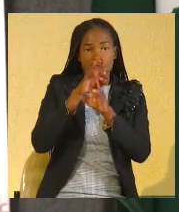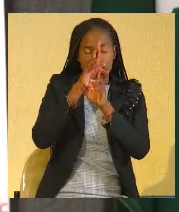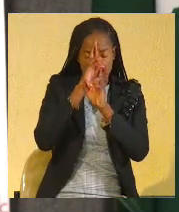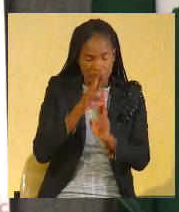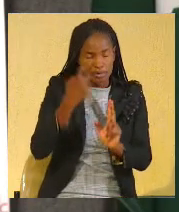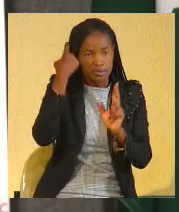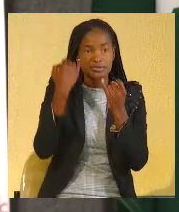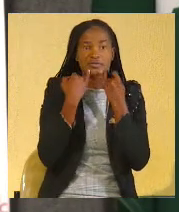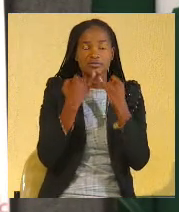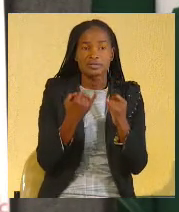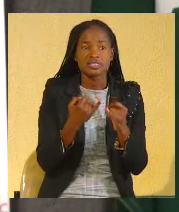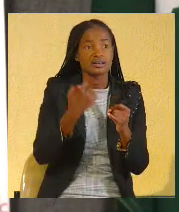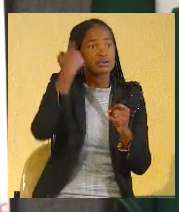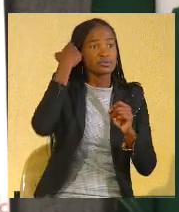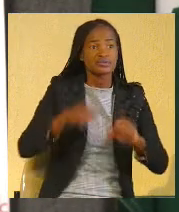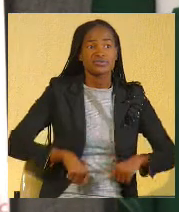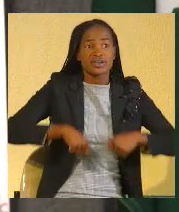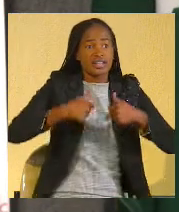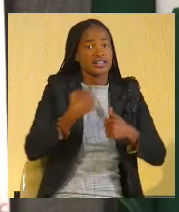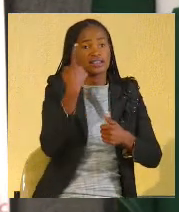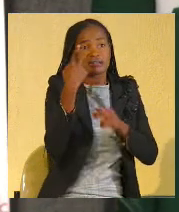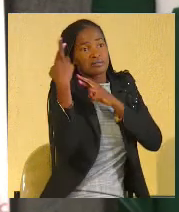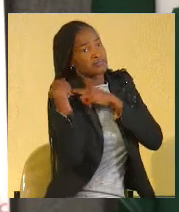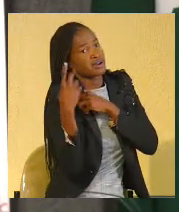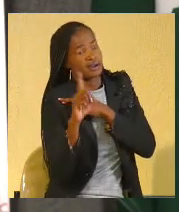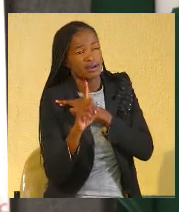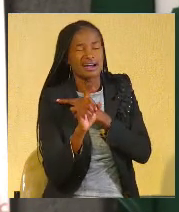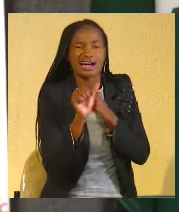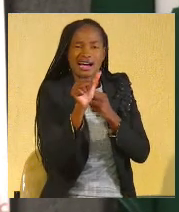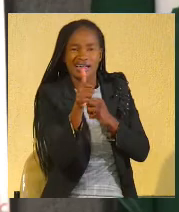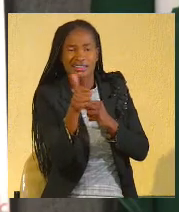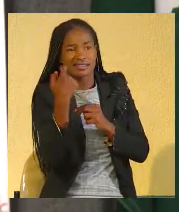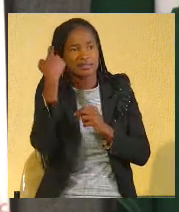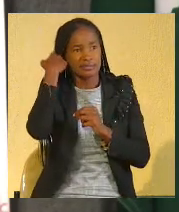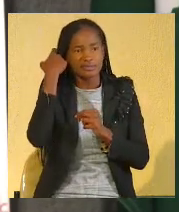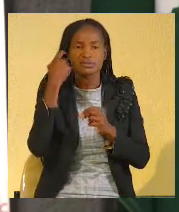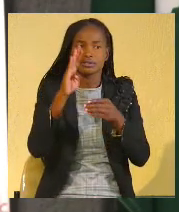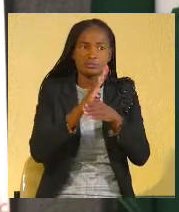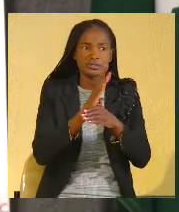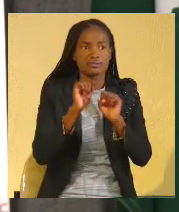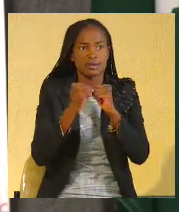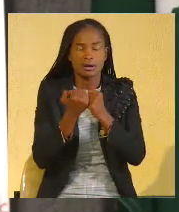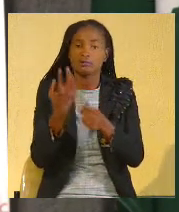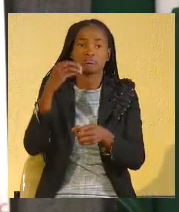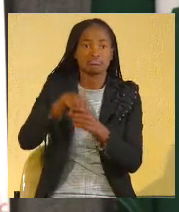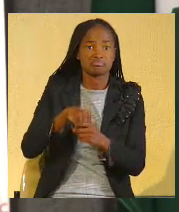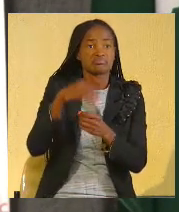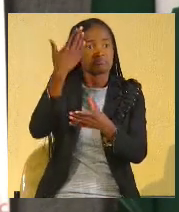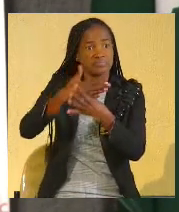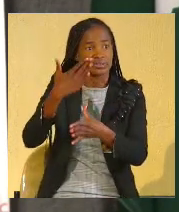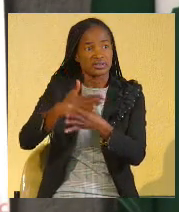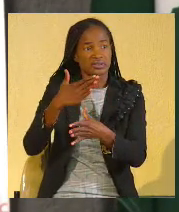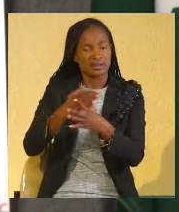many sectors are involved and many activities are ongoing. All of them